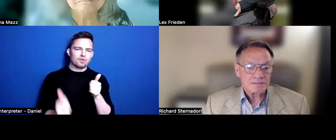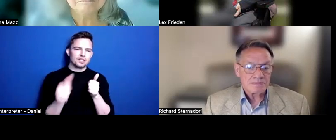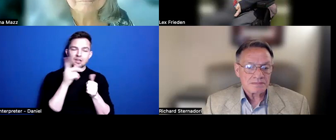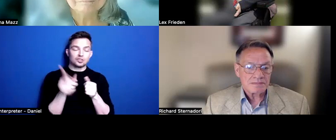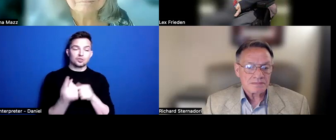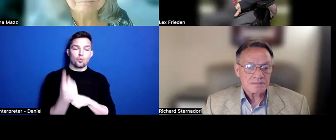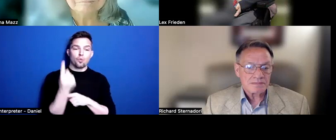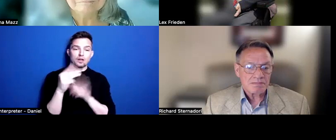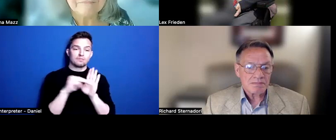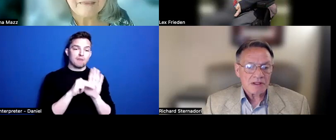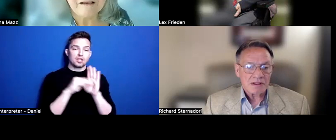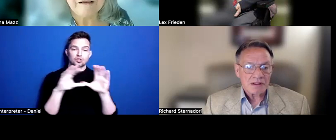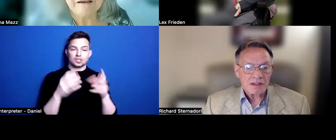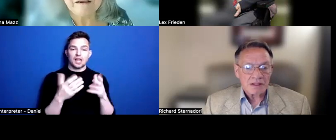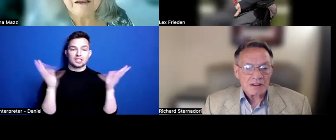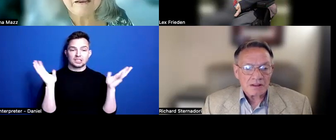module.